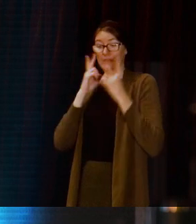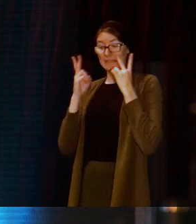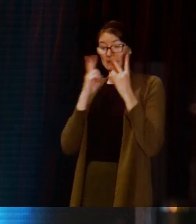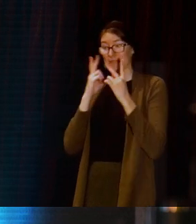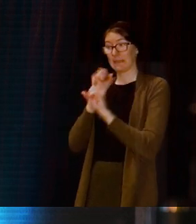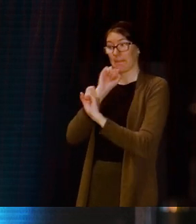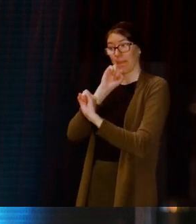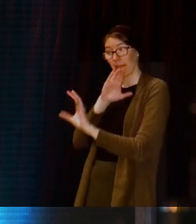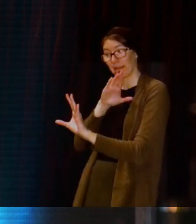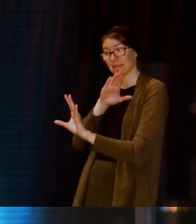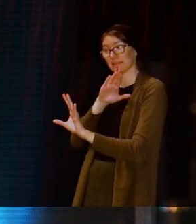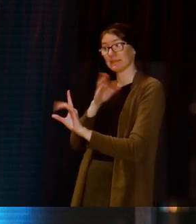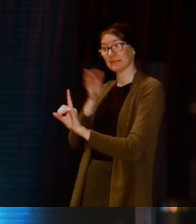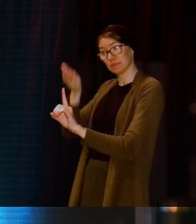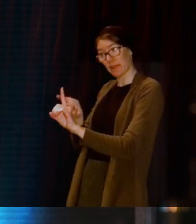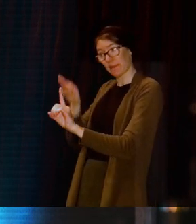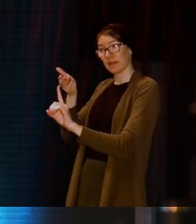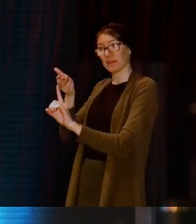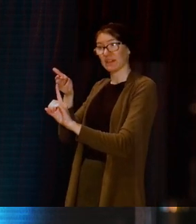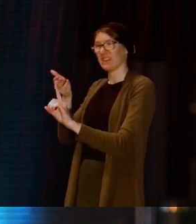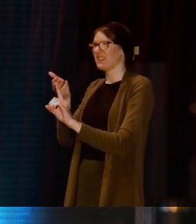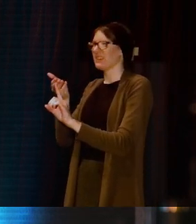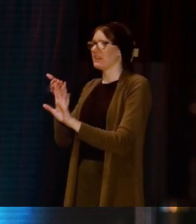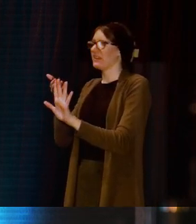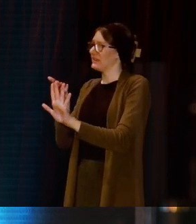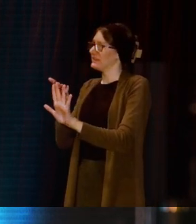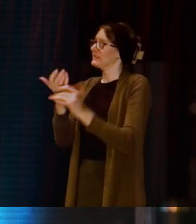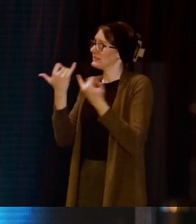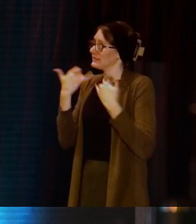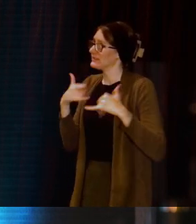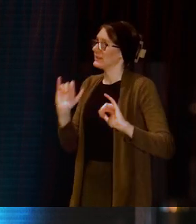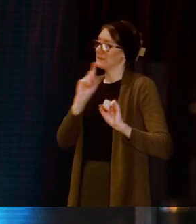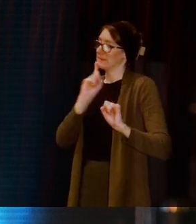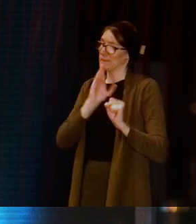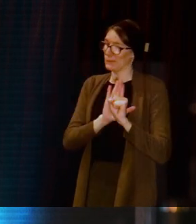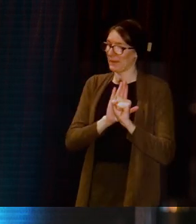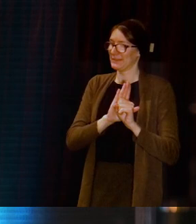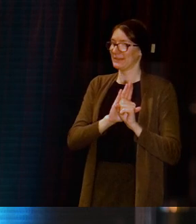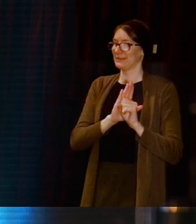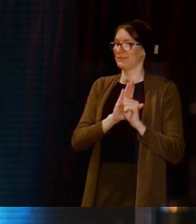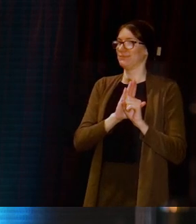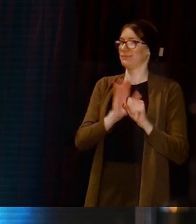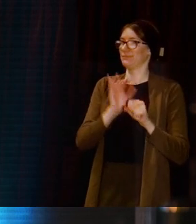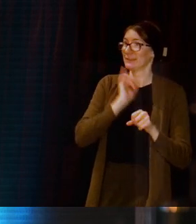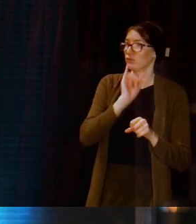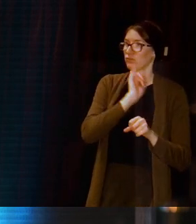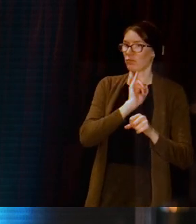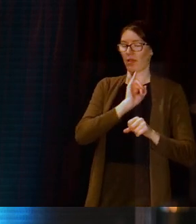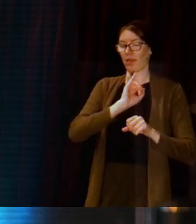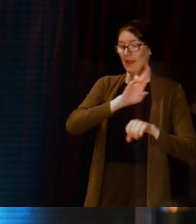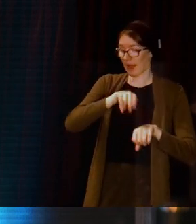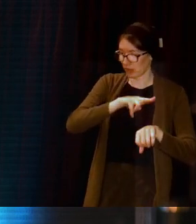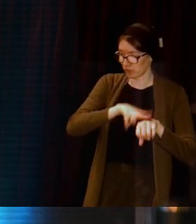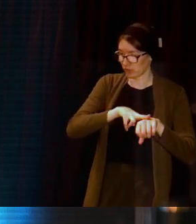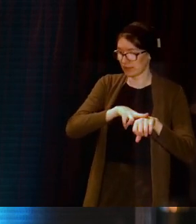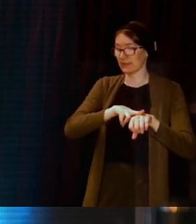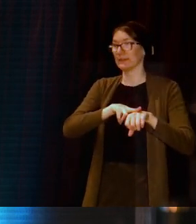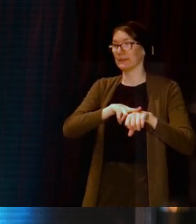blessings in him does not negate the promise that God gave to these people regarding a nation and their descendants and the land.